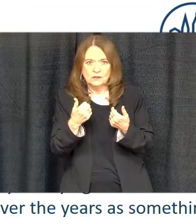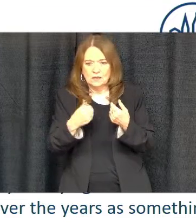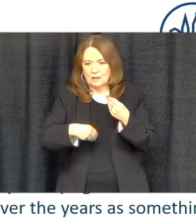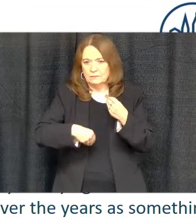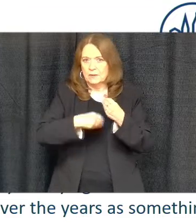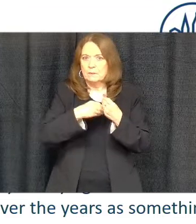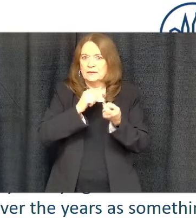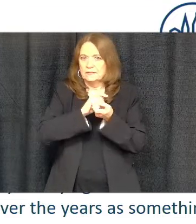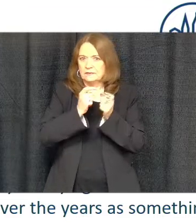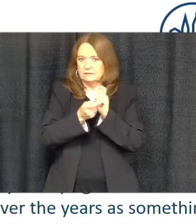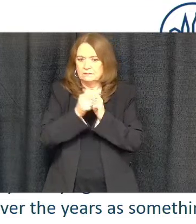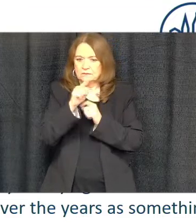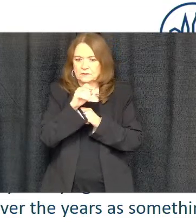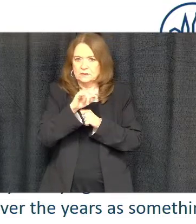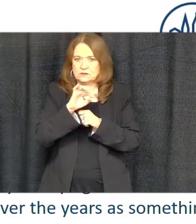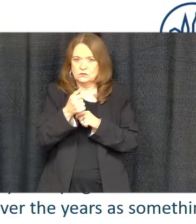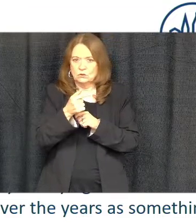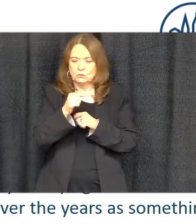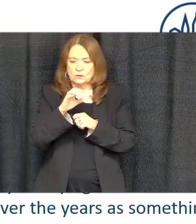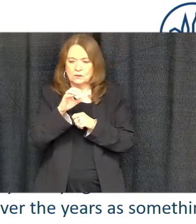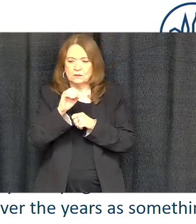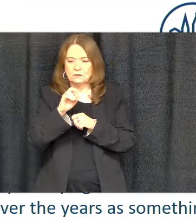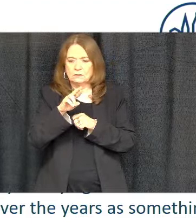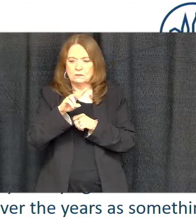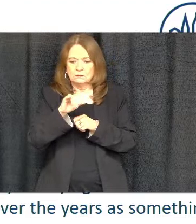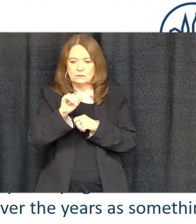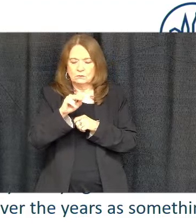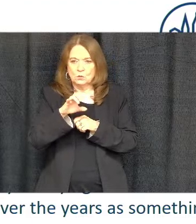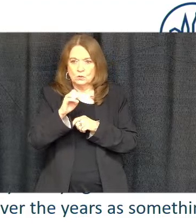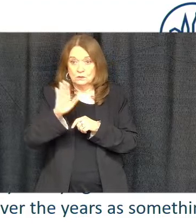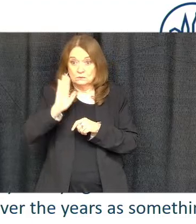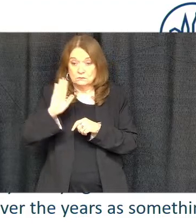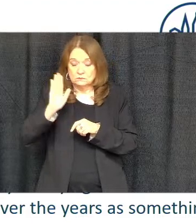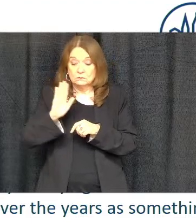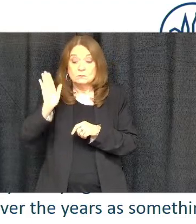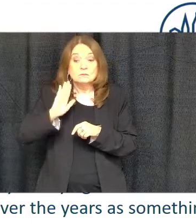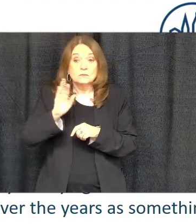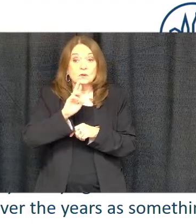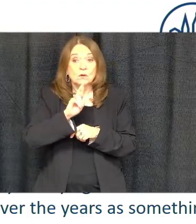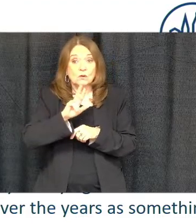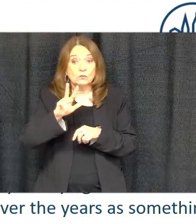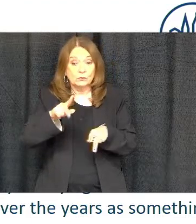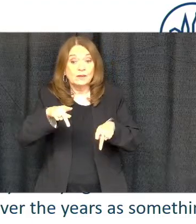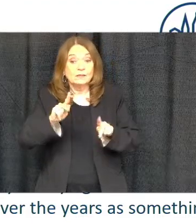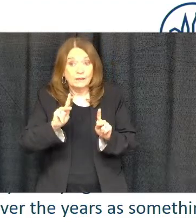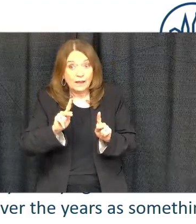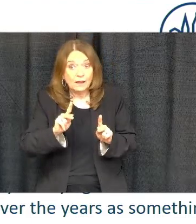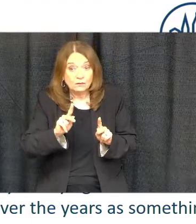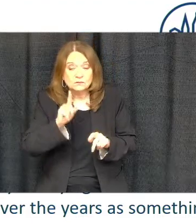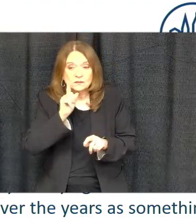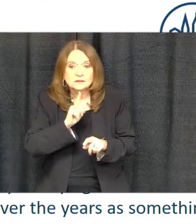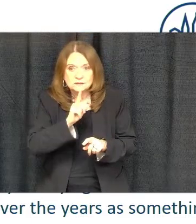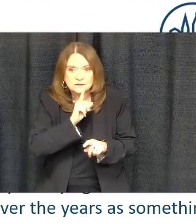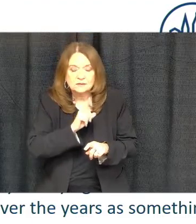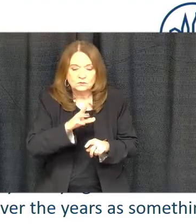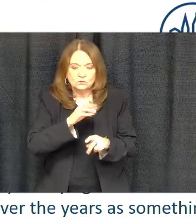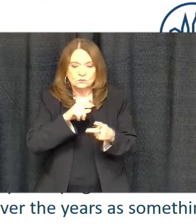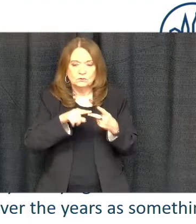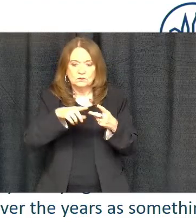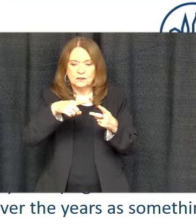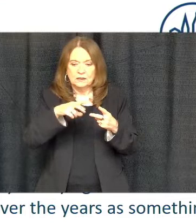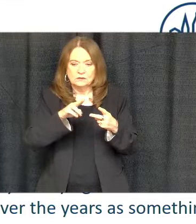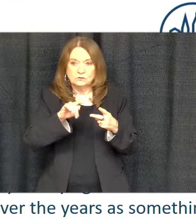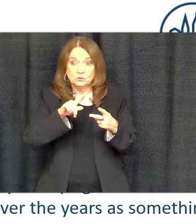this zoning ordinance at the time, which R3 previously allowed single families, duplexes, and triplexes based on the size